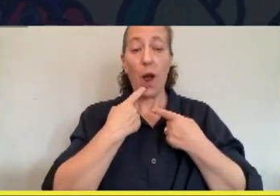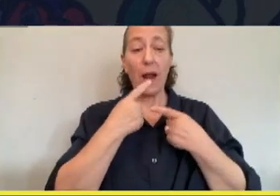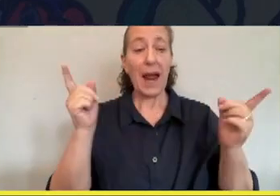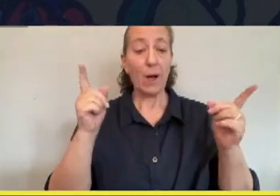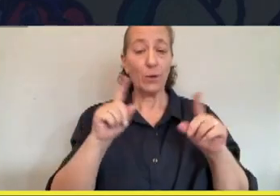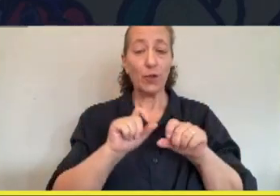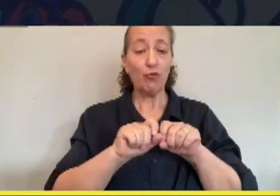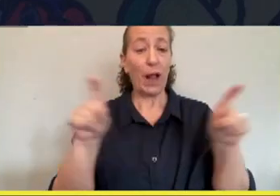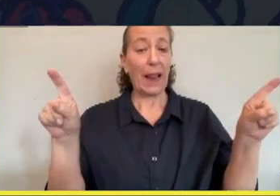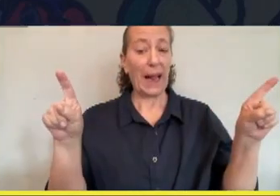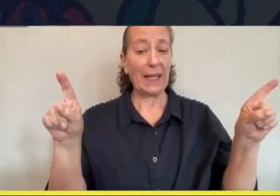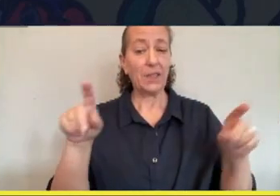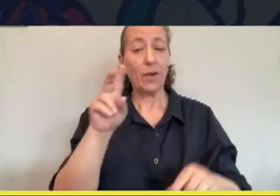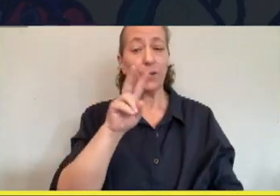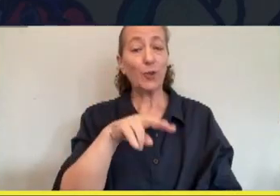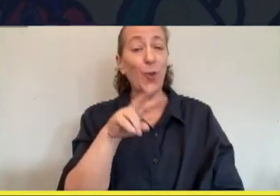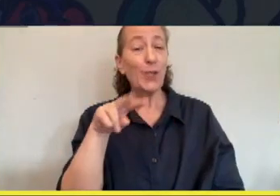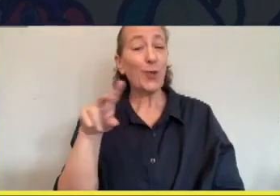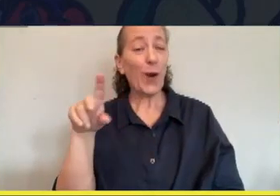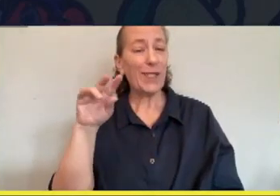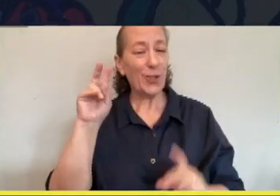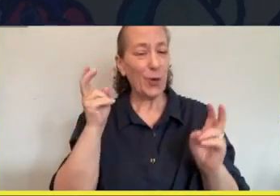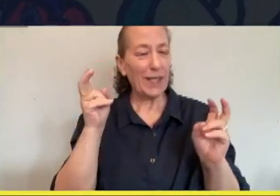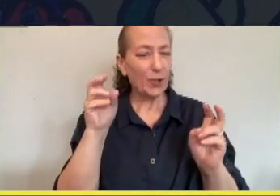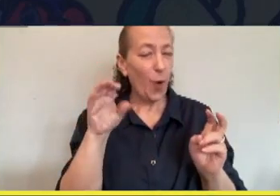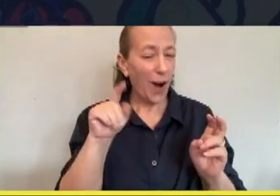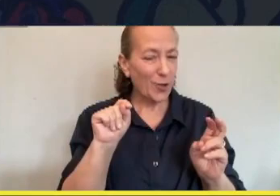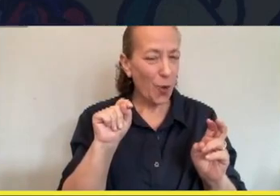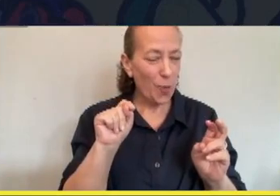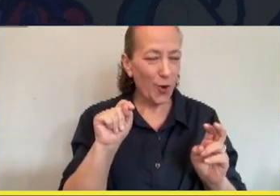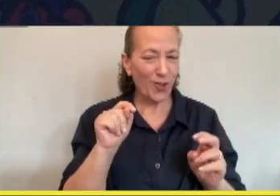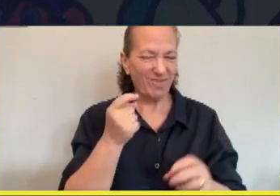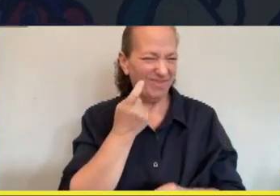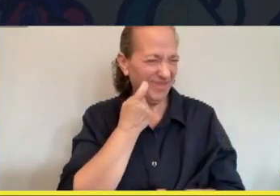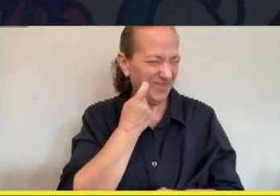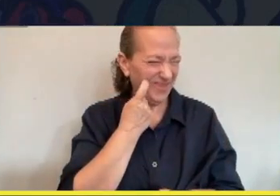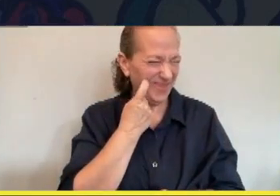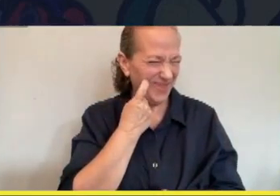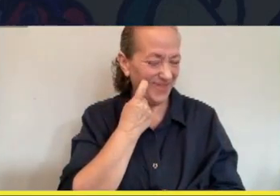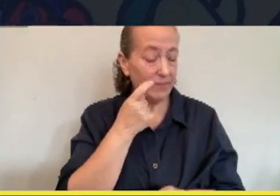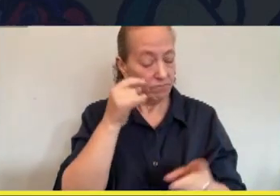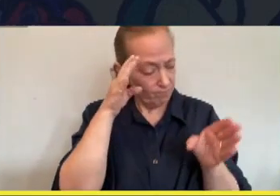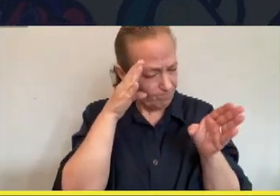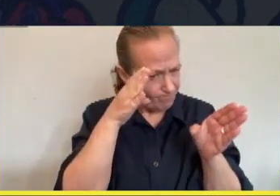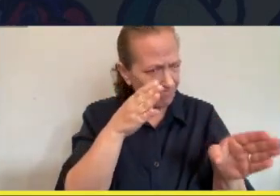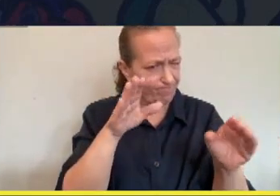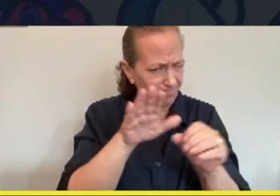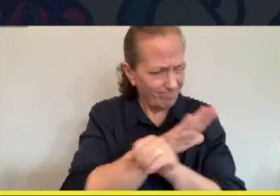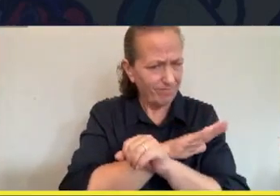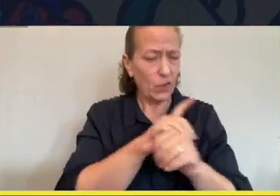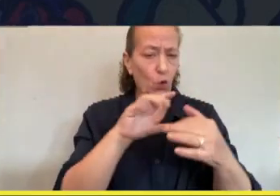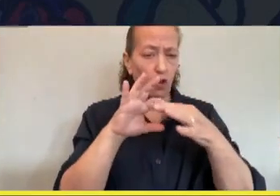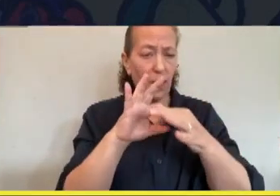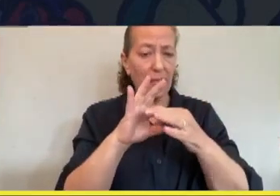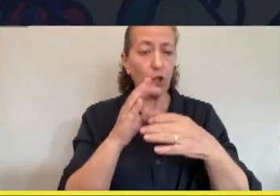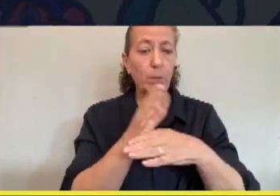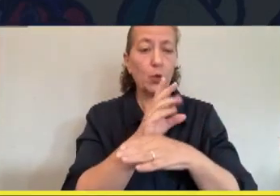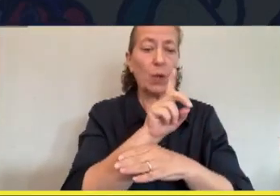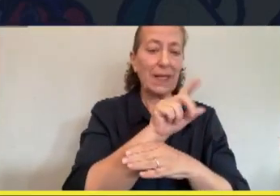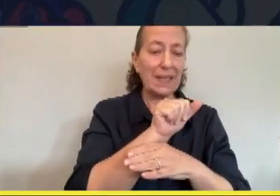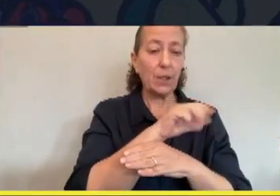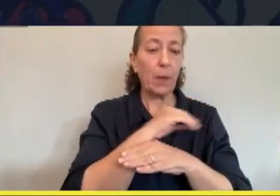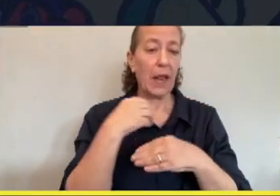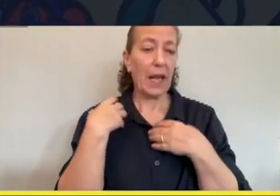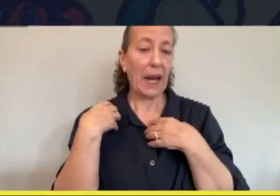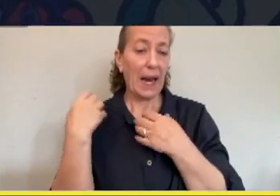about 30 seconds ago. The October issue is devoted entirely to the relationship between disability and health. There's the cover